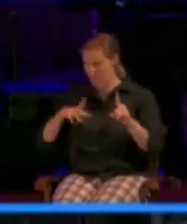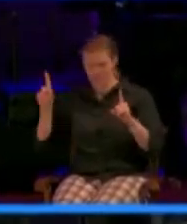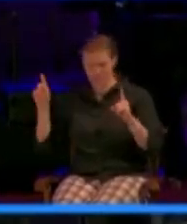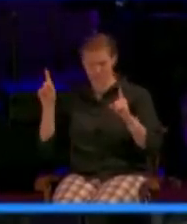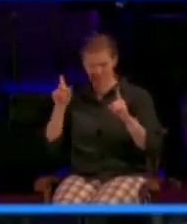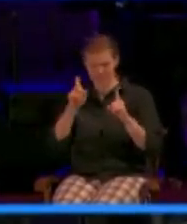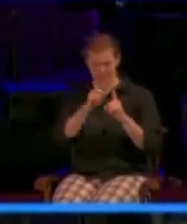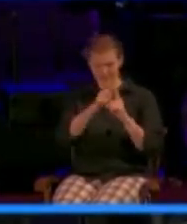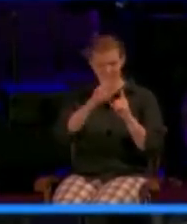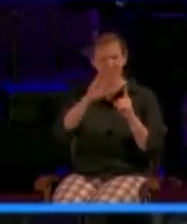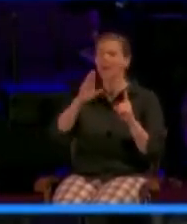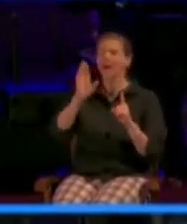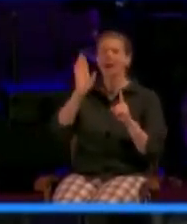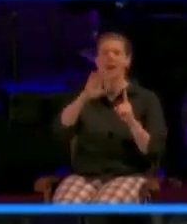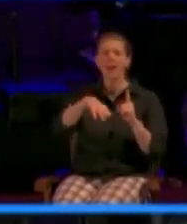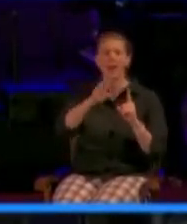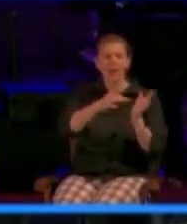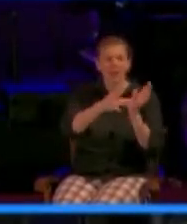I mean, who would say that?